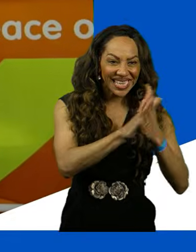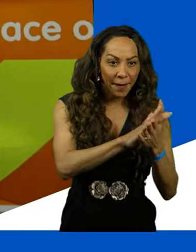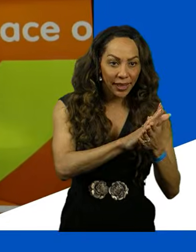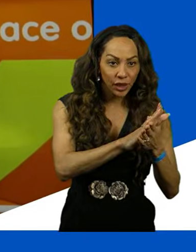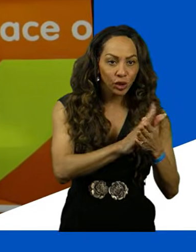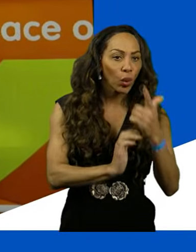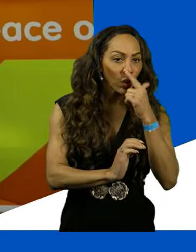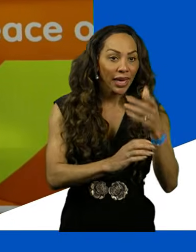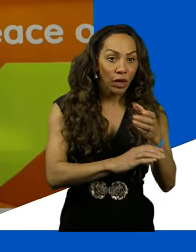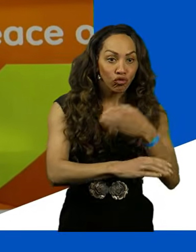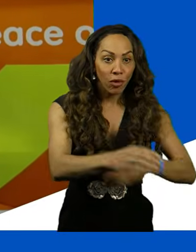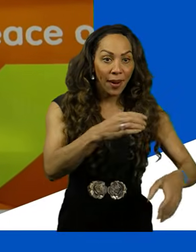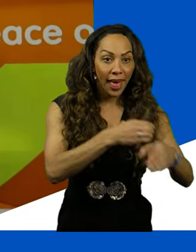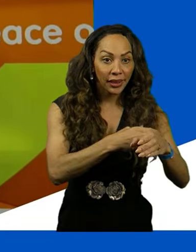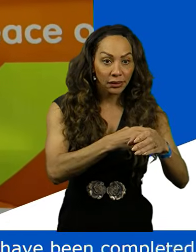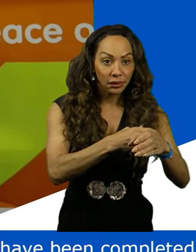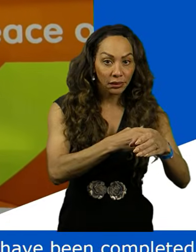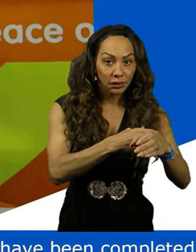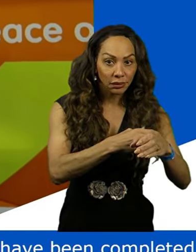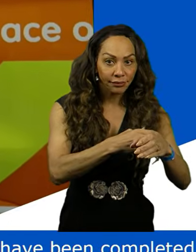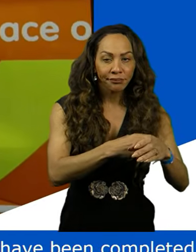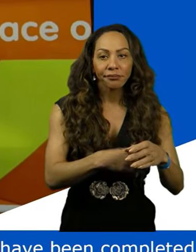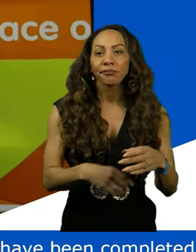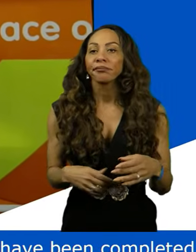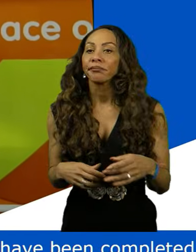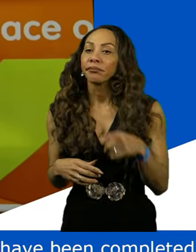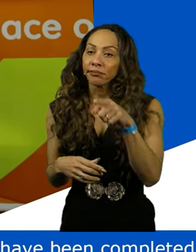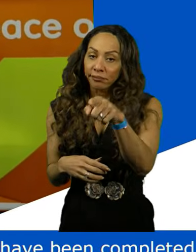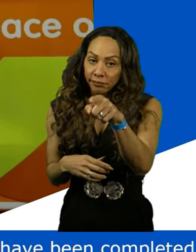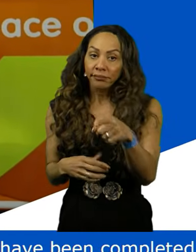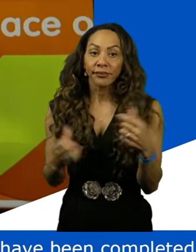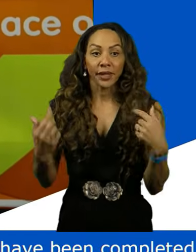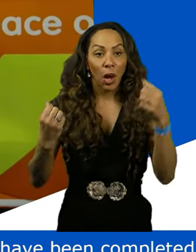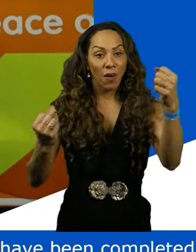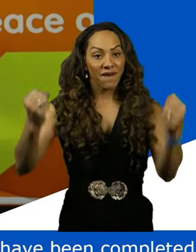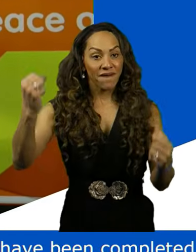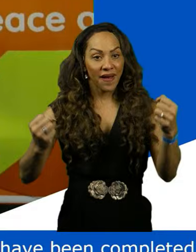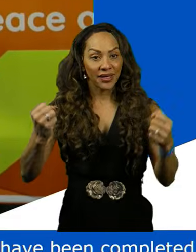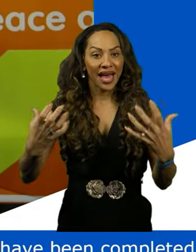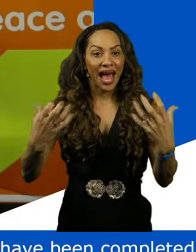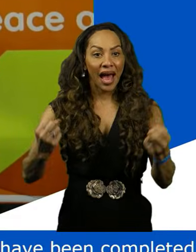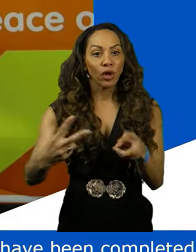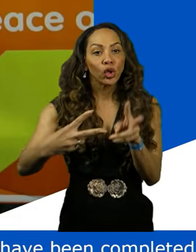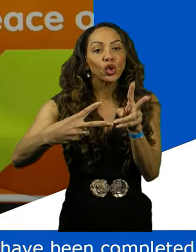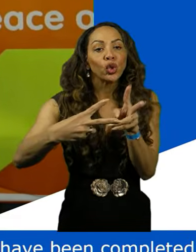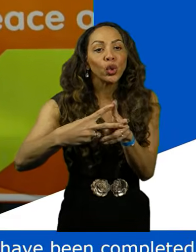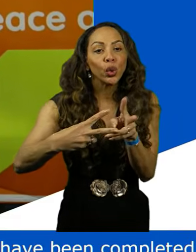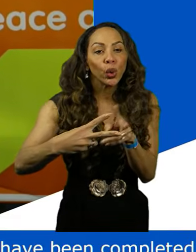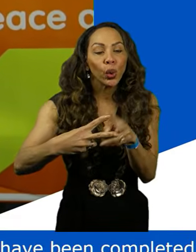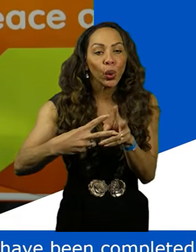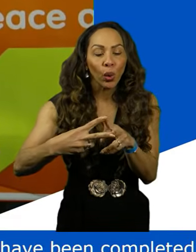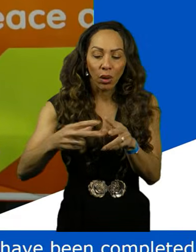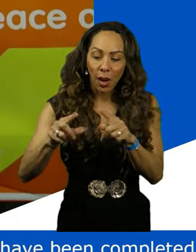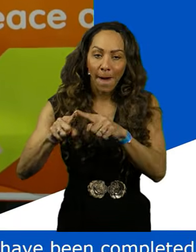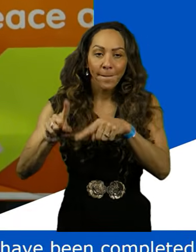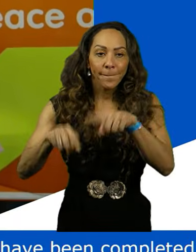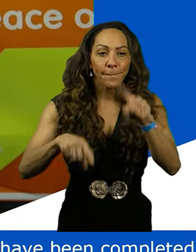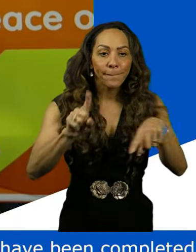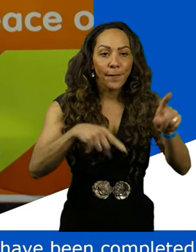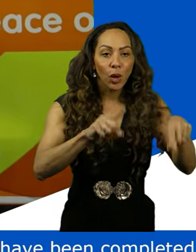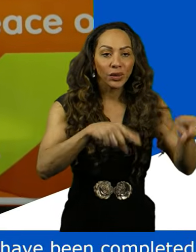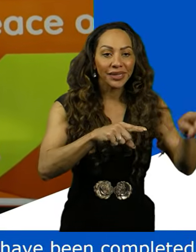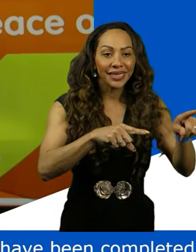wheel. RAC Patrols carry not one but two multi-fit wheels. These wheels have been designed and